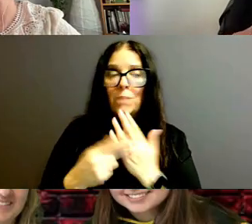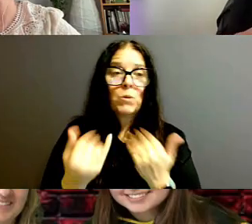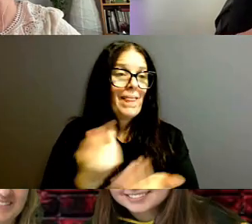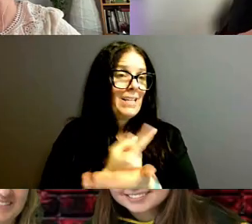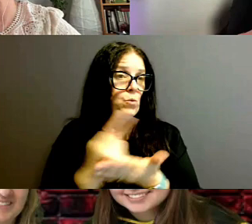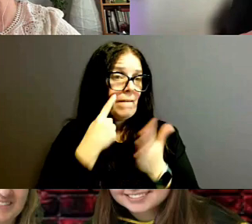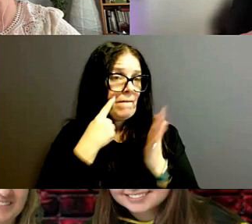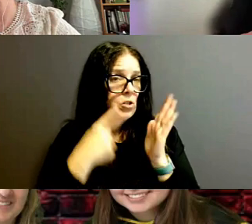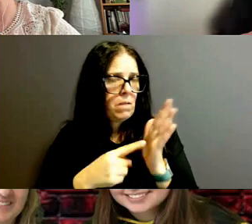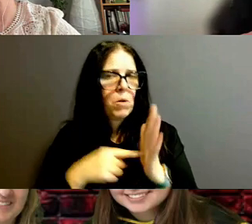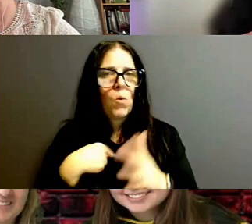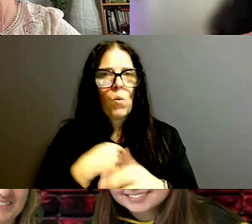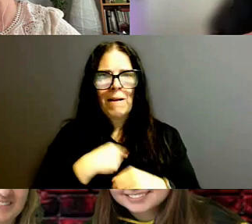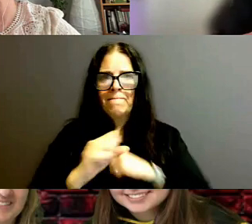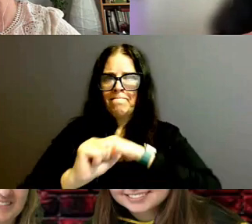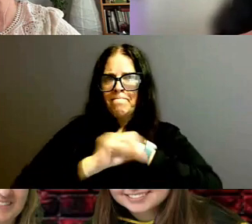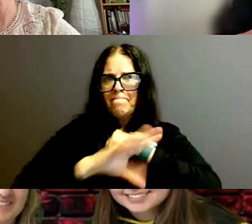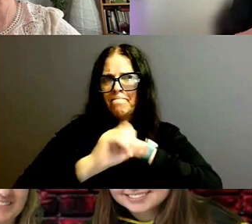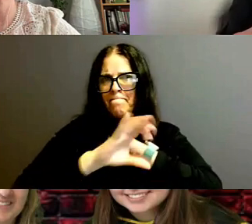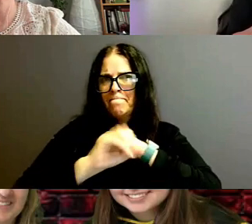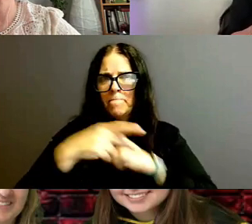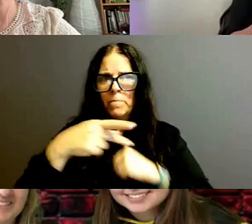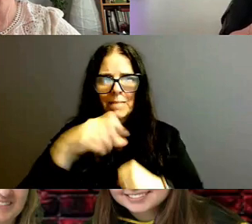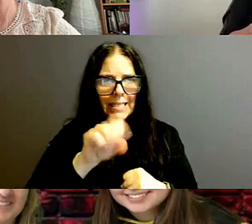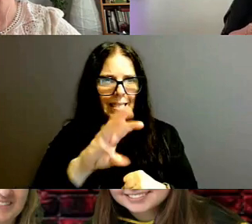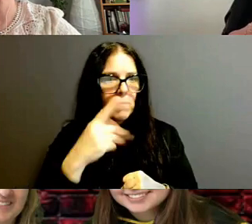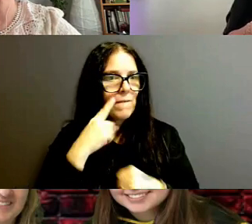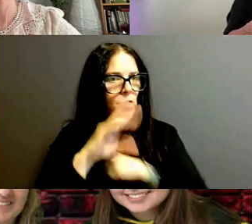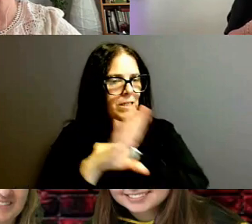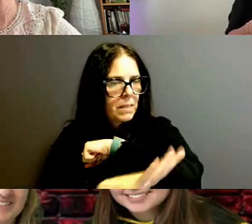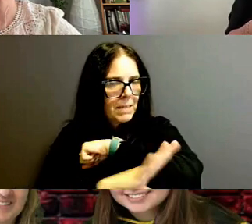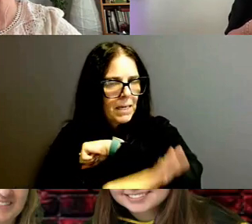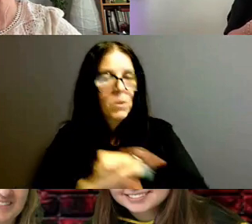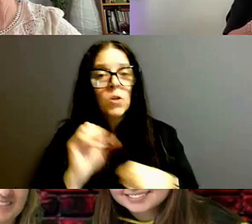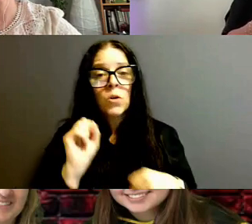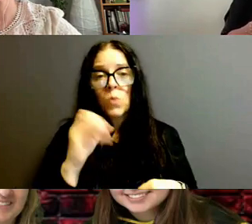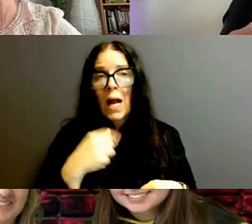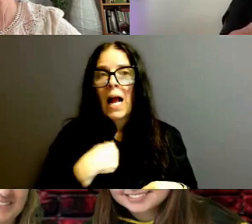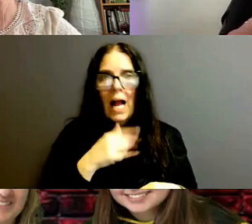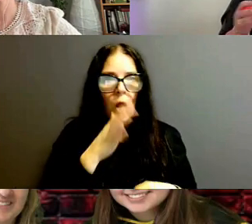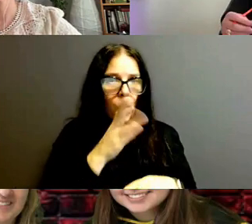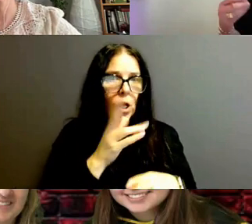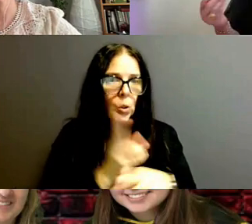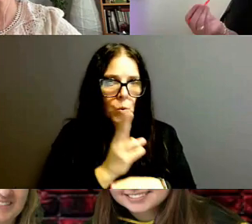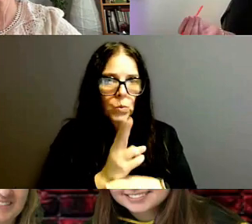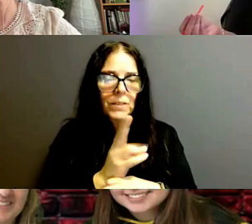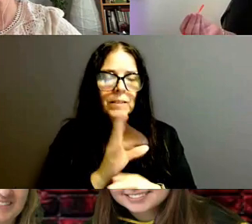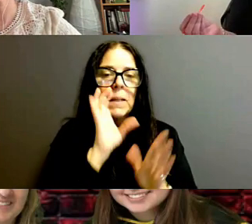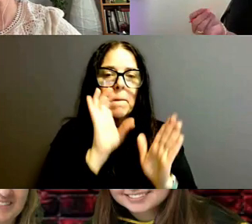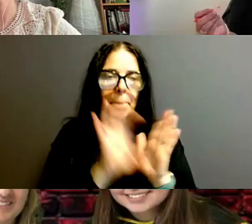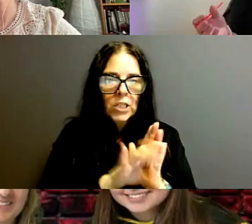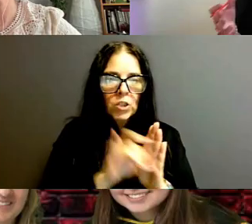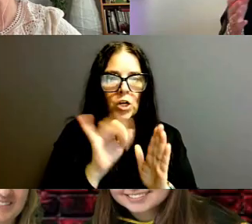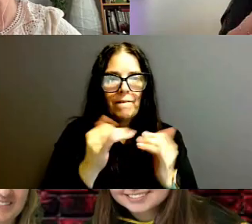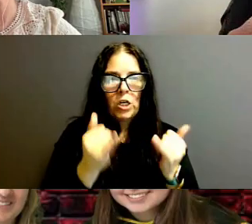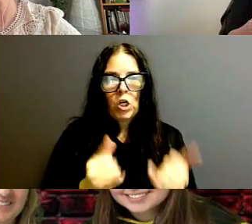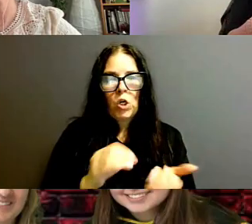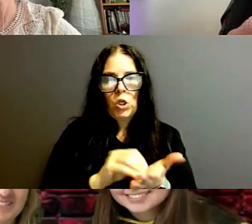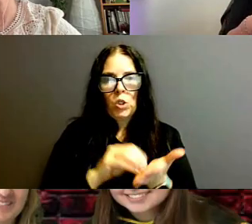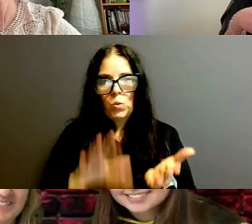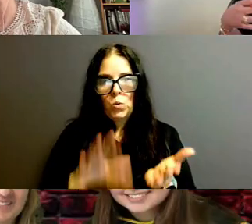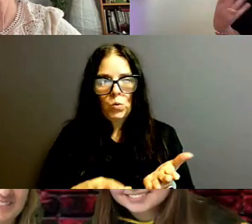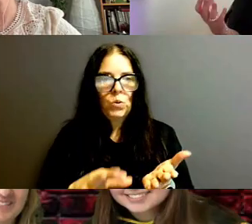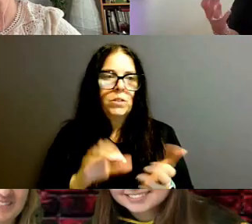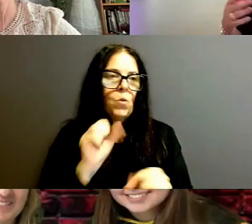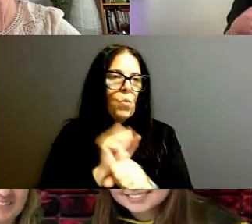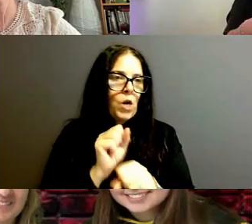on PSW information sessions for September. So I will use pictures of our current students, working